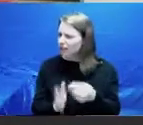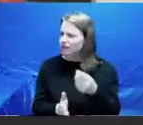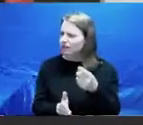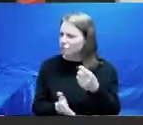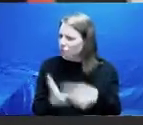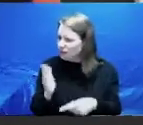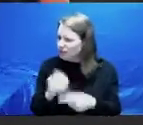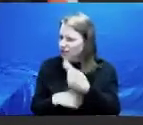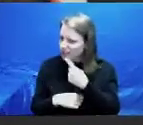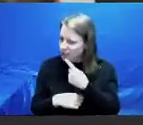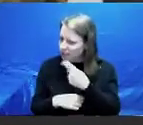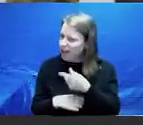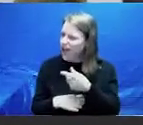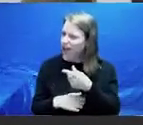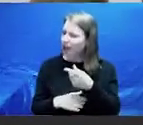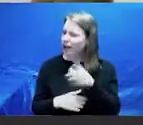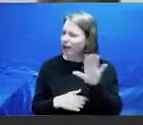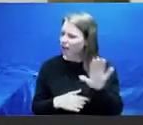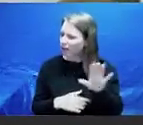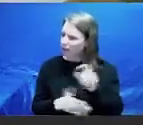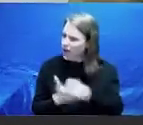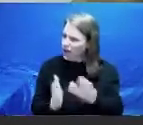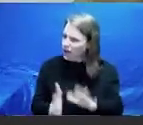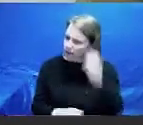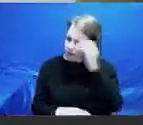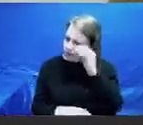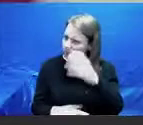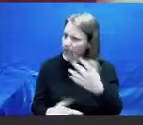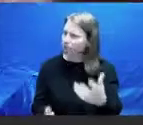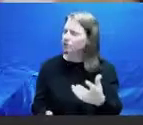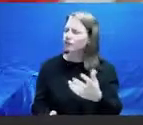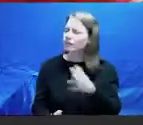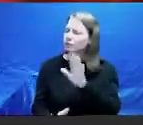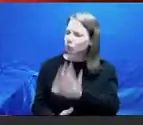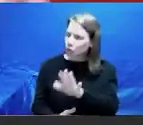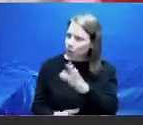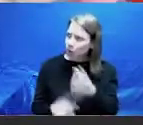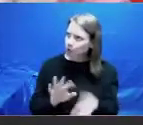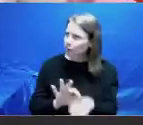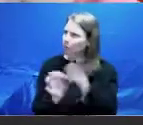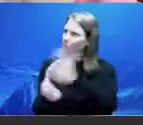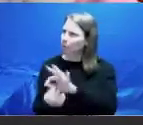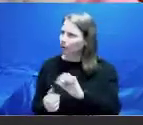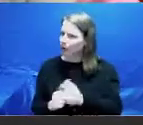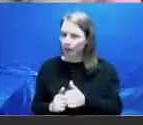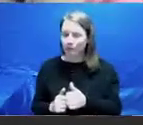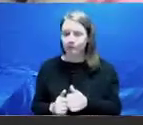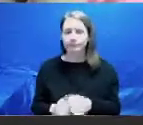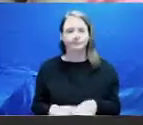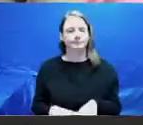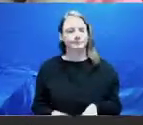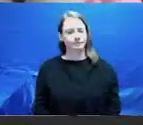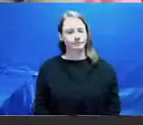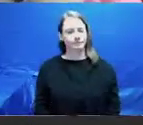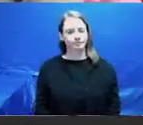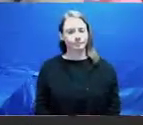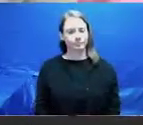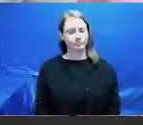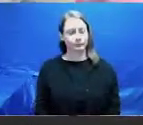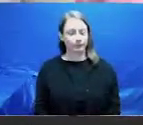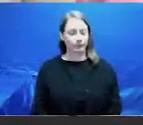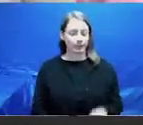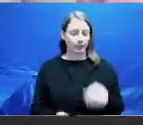want them to take this text and do something with it. English women and children arrived in Jamestown